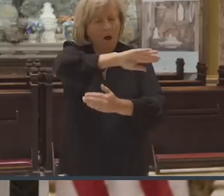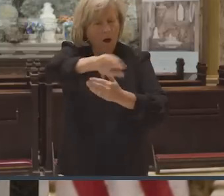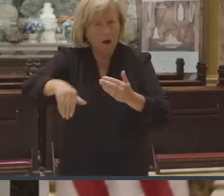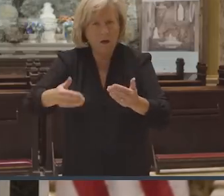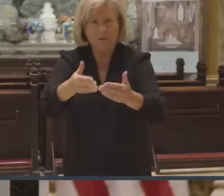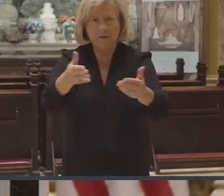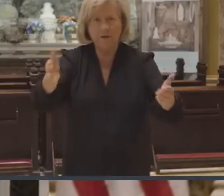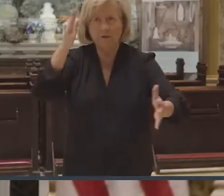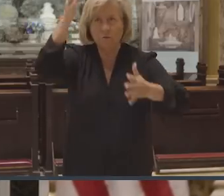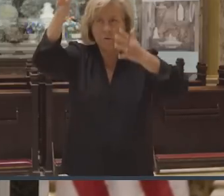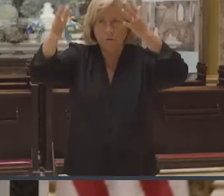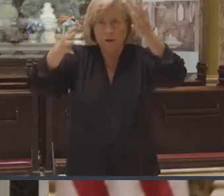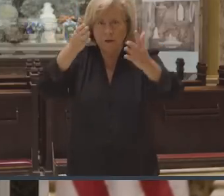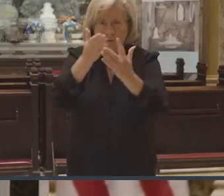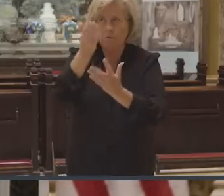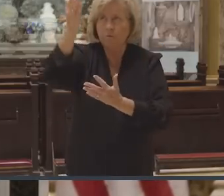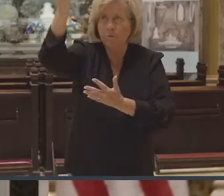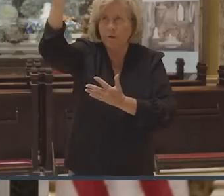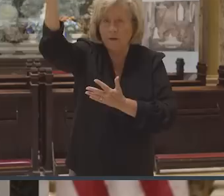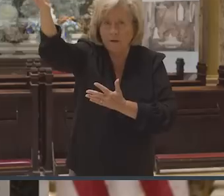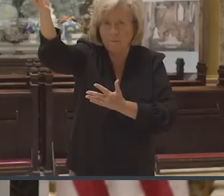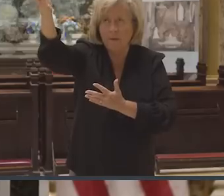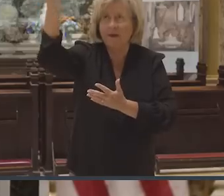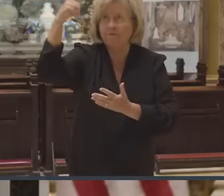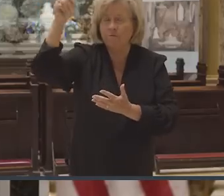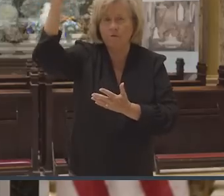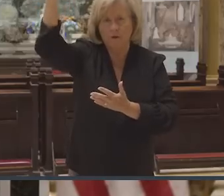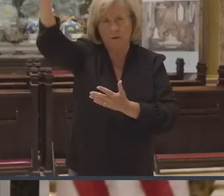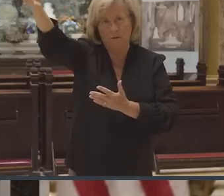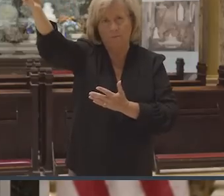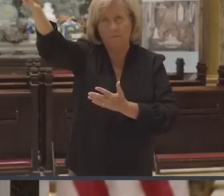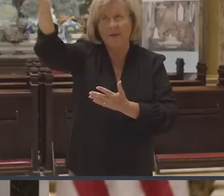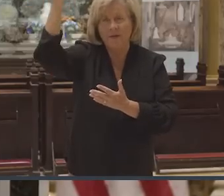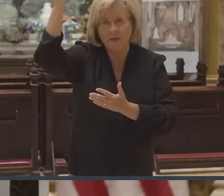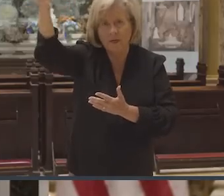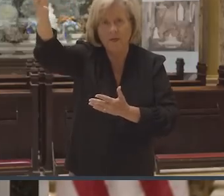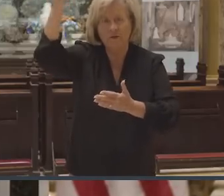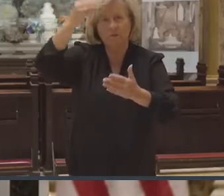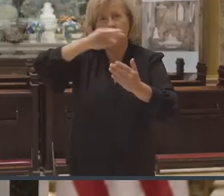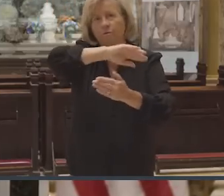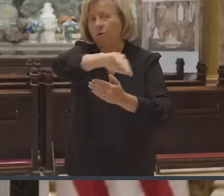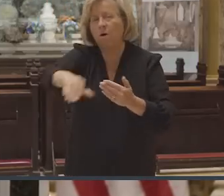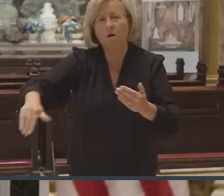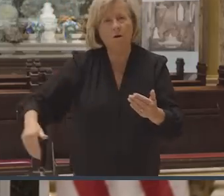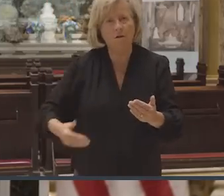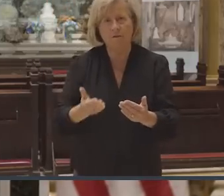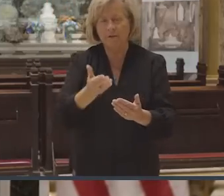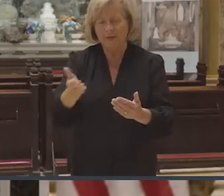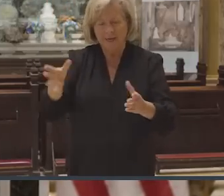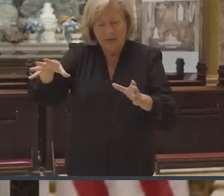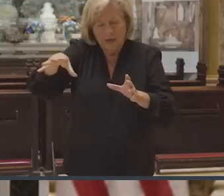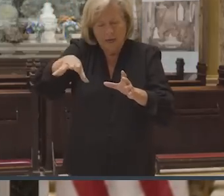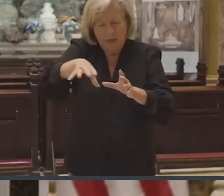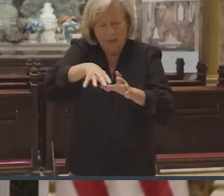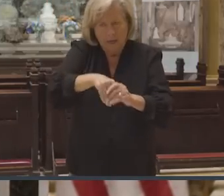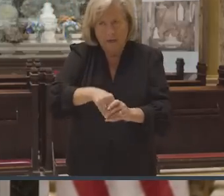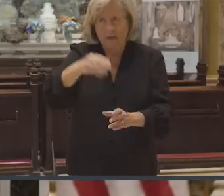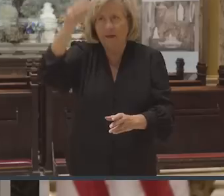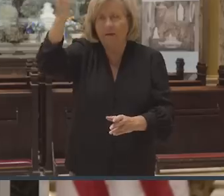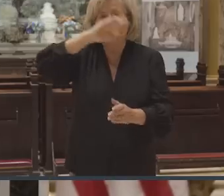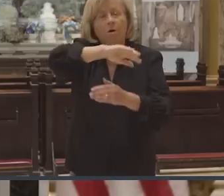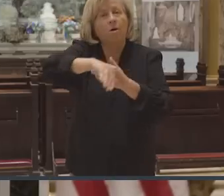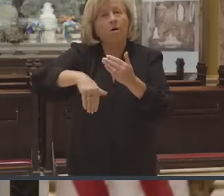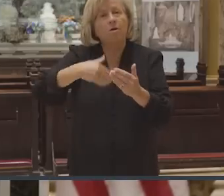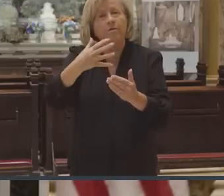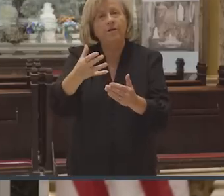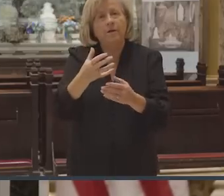things were created through him and for him. He is before all things, and in him all things